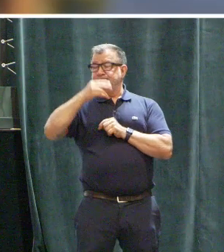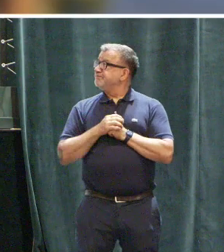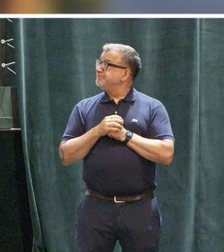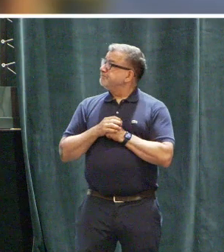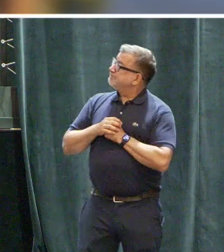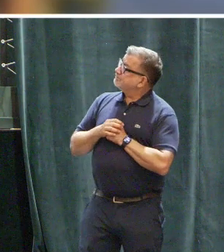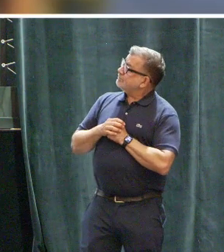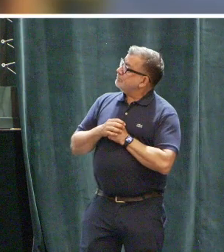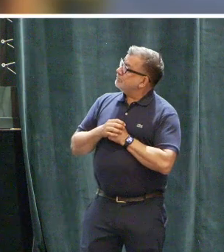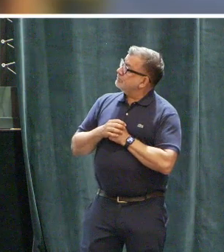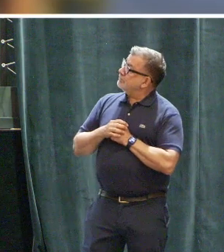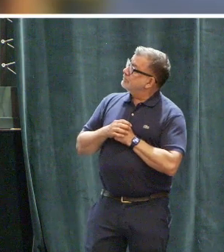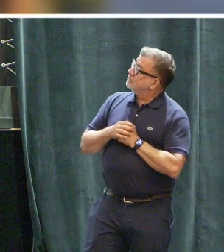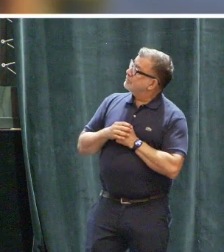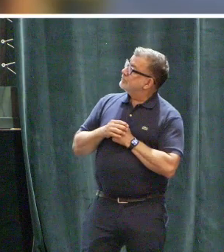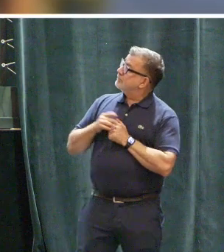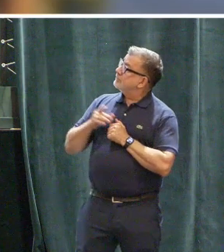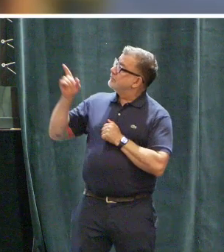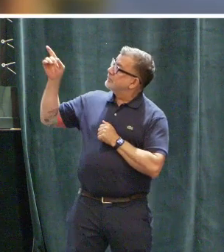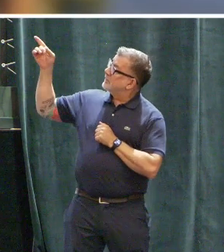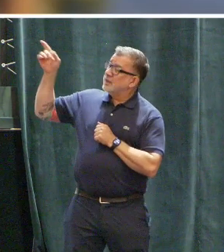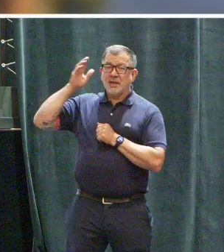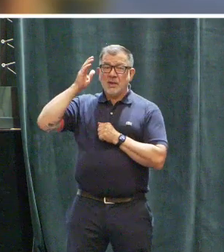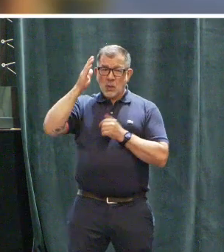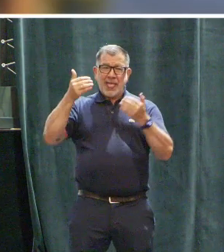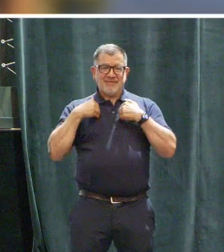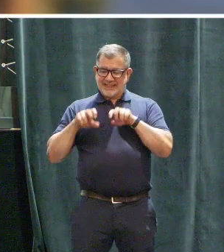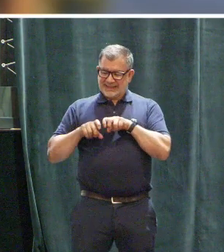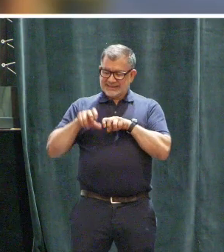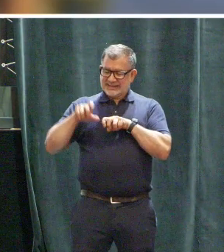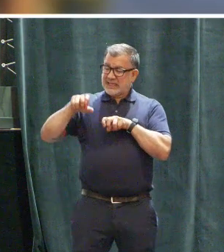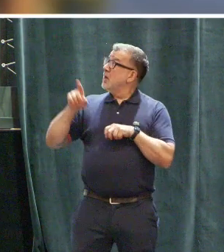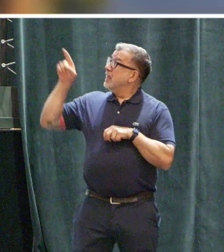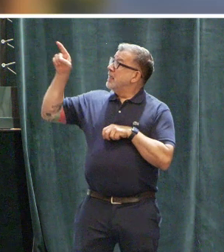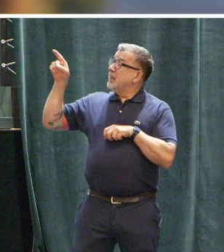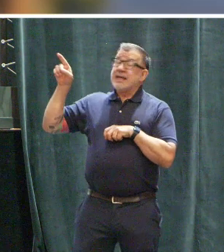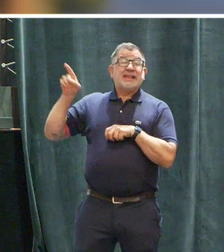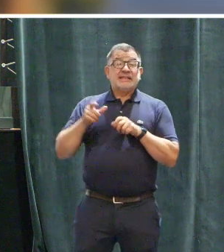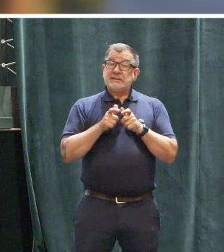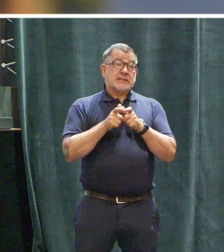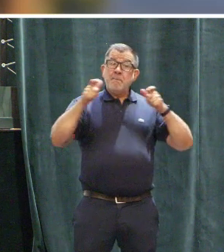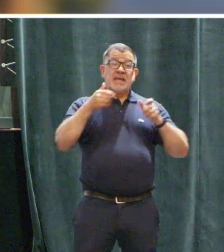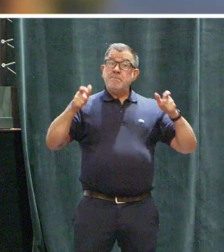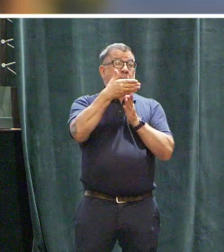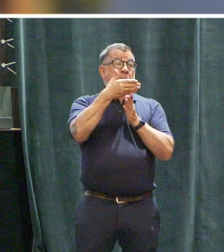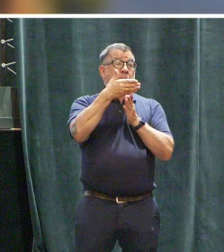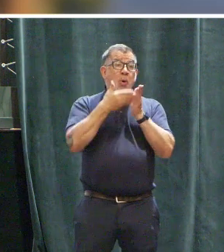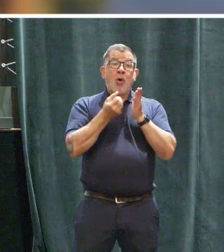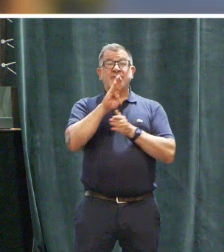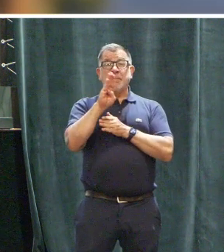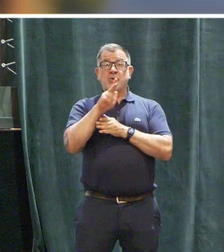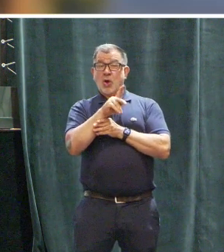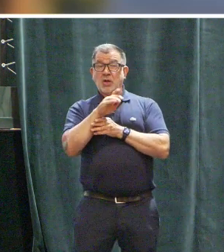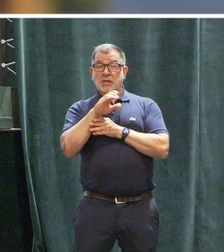of this area to put back the World's Fair bench that you see there today. This is a big part of the Battery Park design vocabulary.